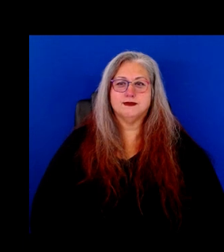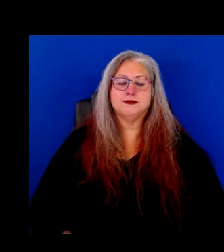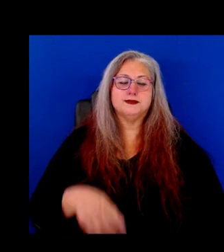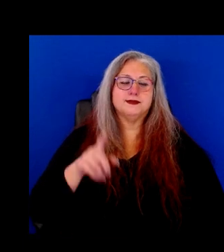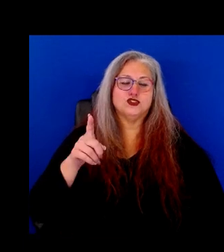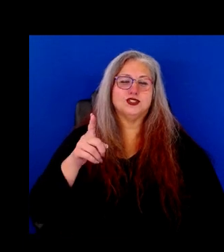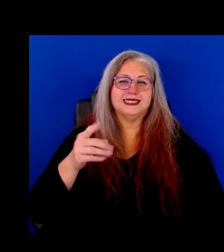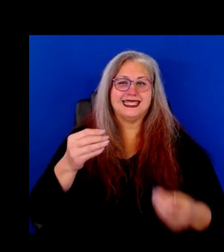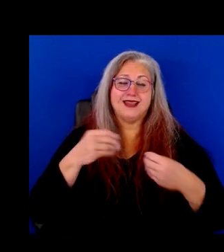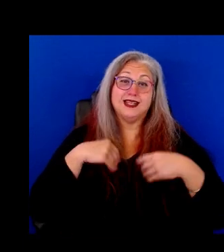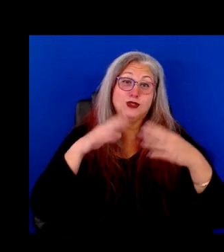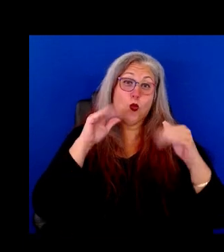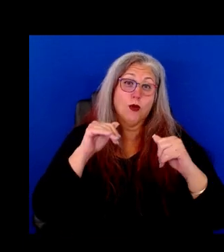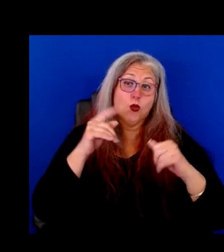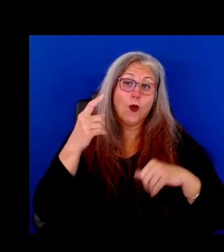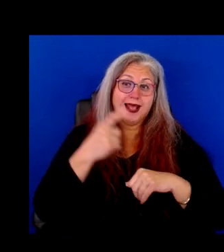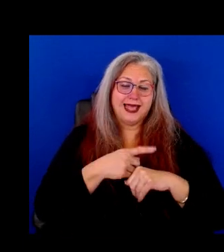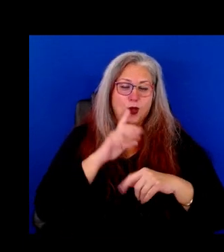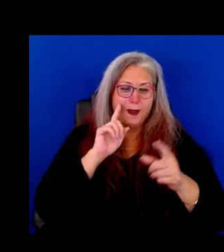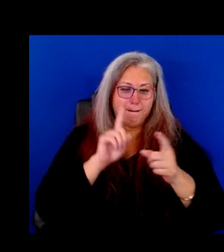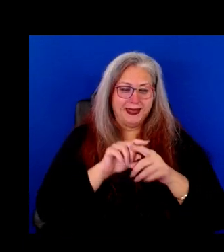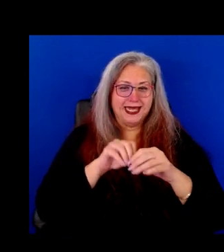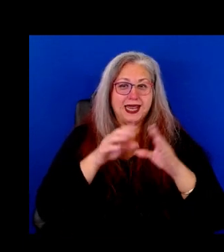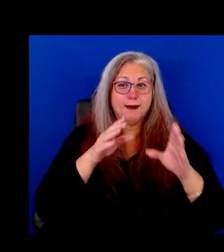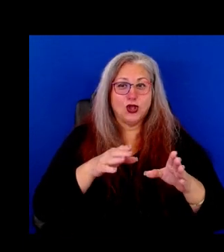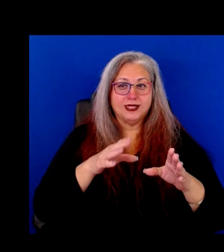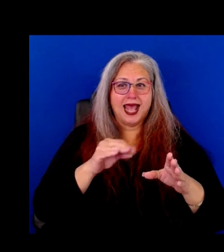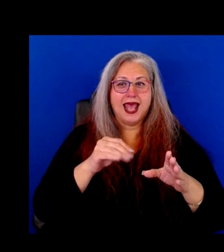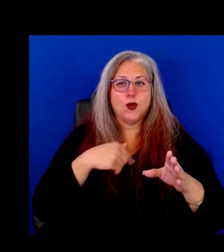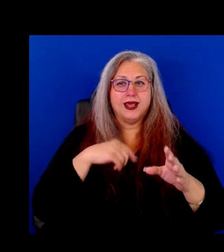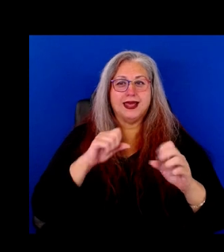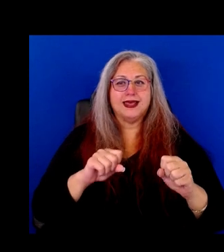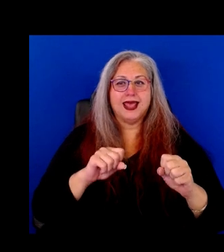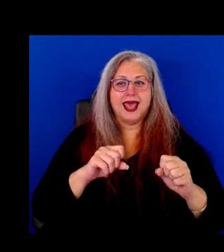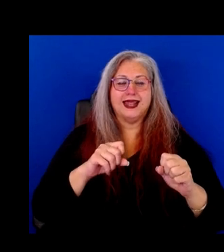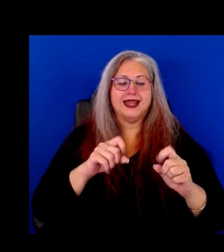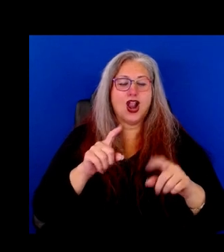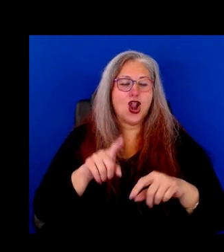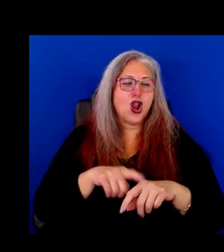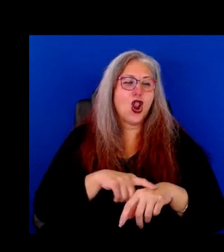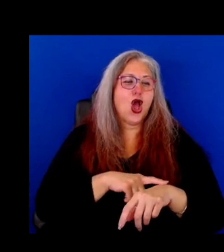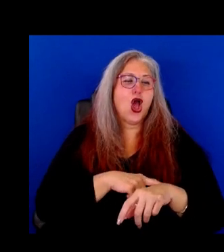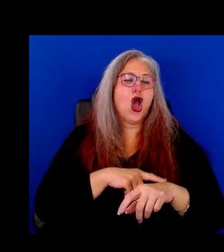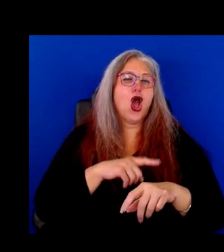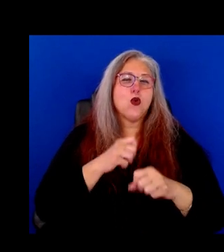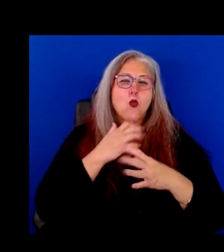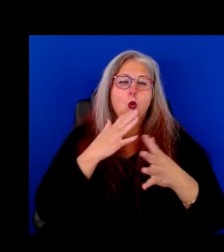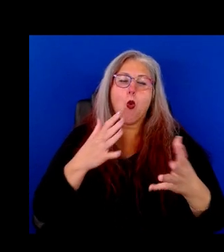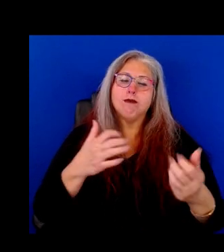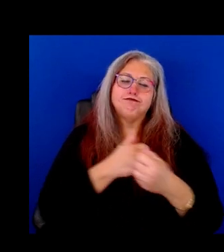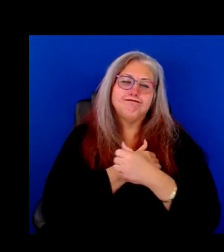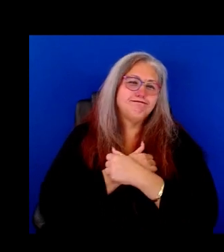she's giving us hope that one day we will meet in person and give each other a warm, long, warm